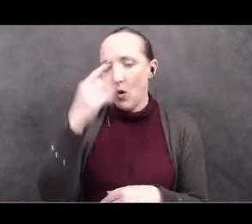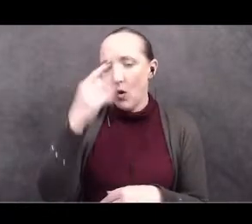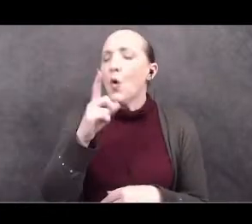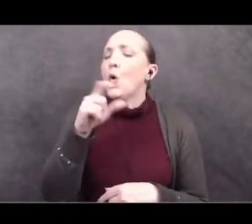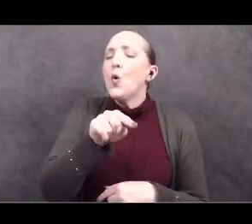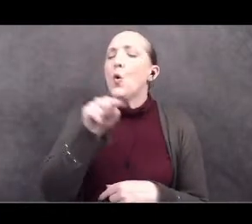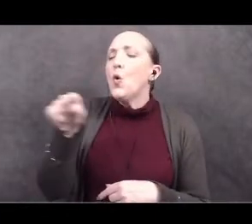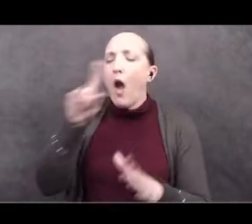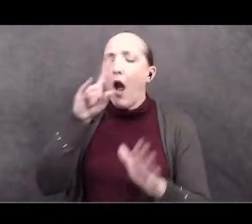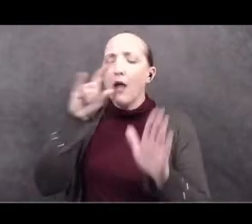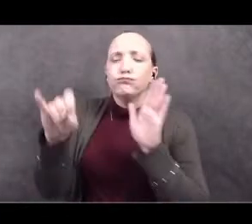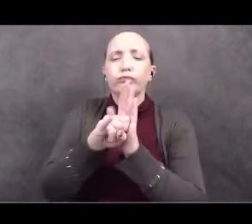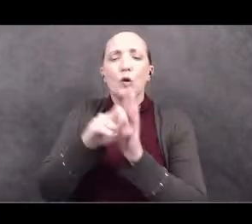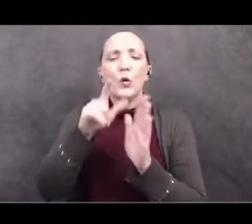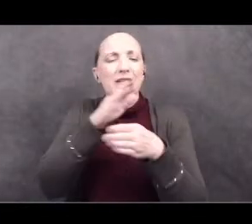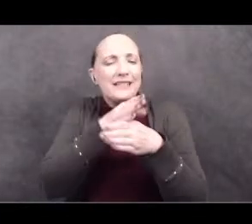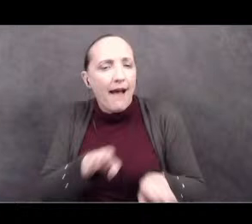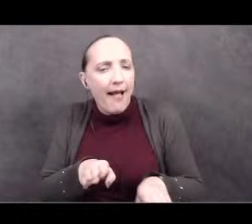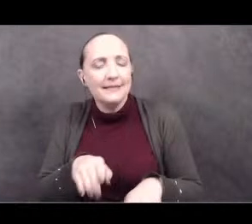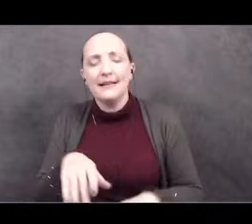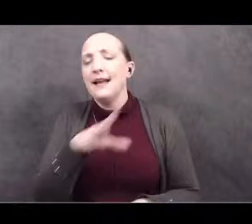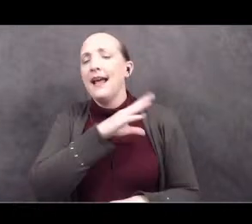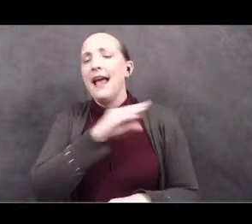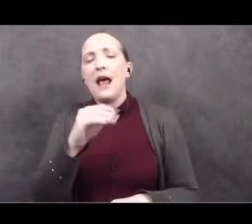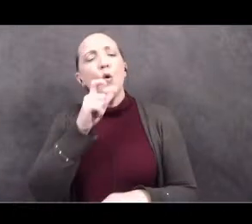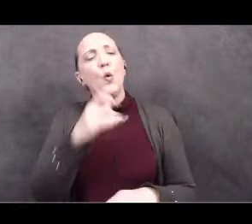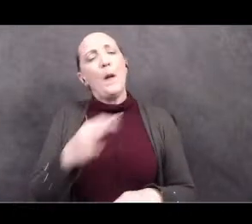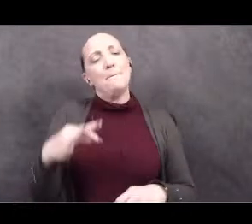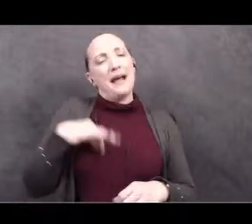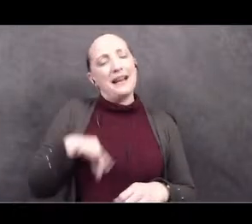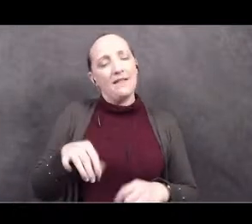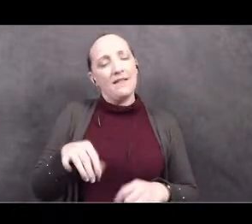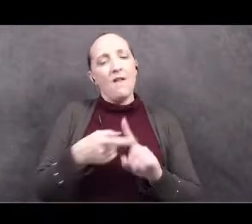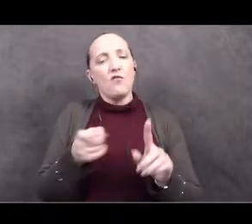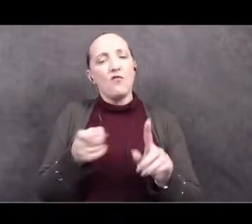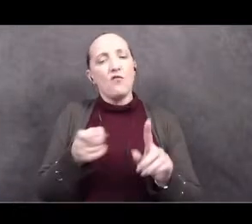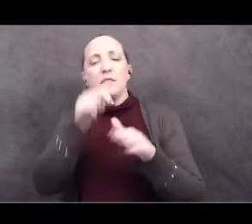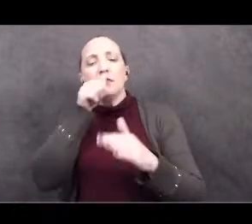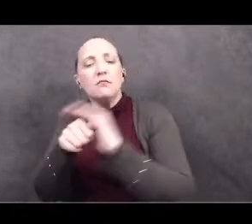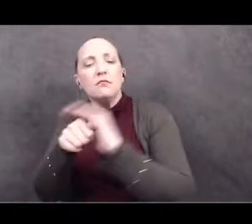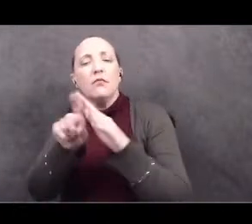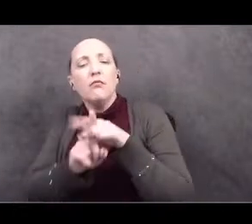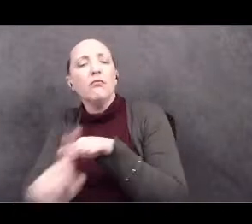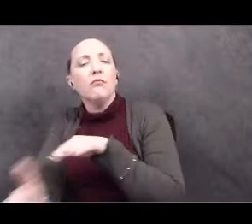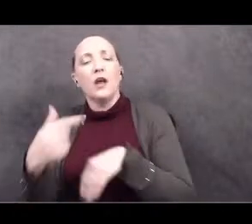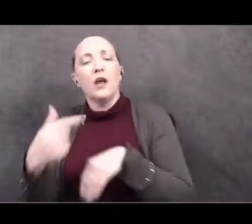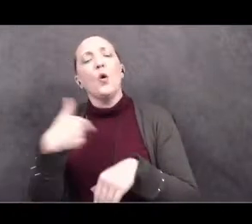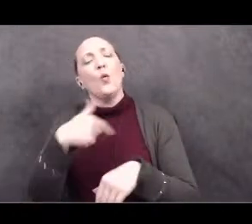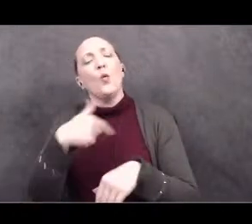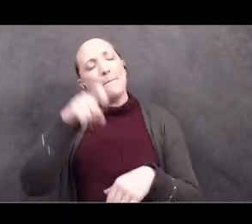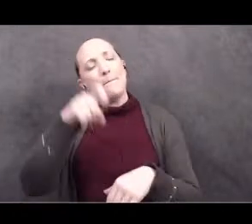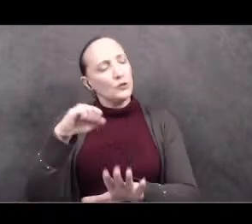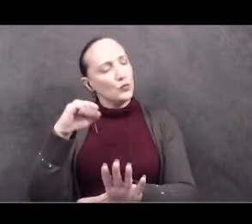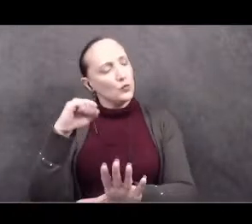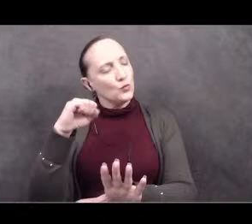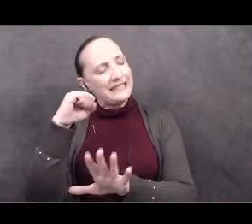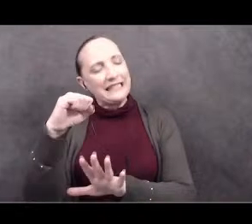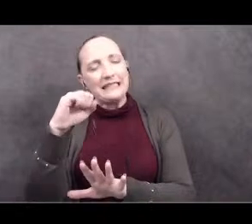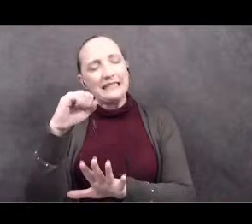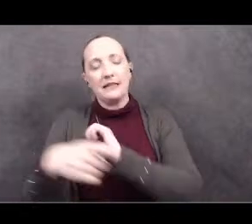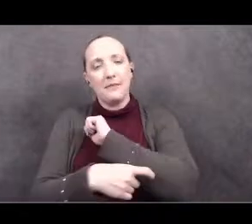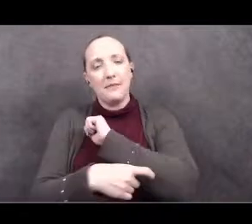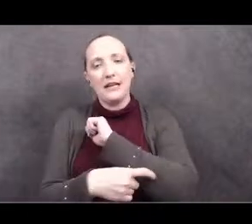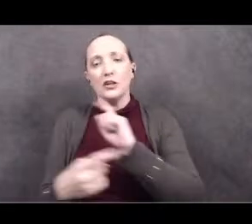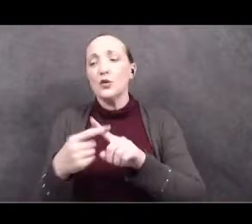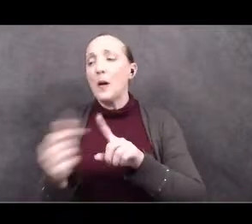who benefits from retreating from the justice of change we must resist the temptation of a return to a past time where we